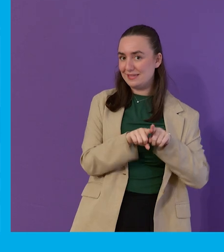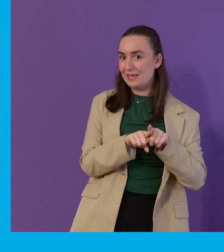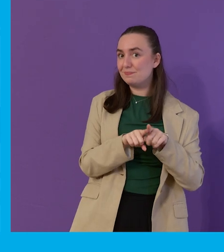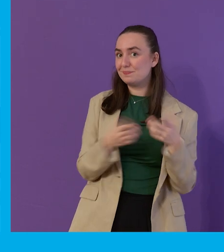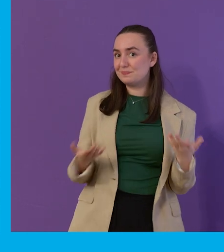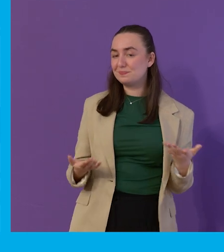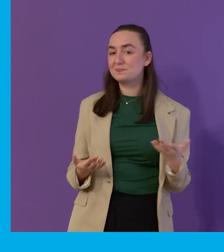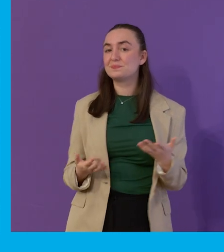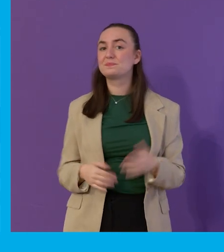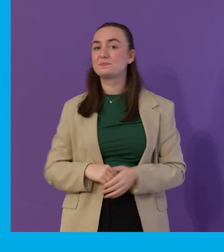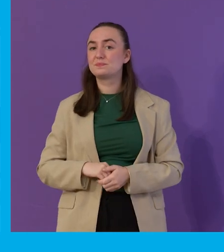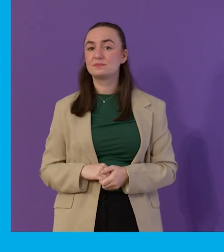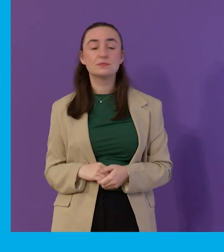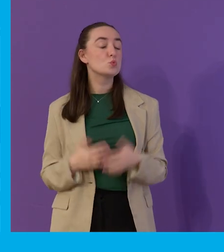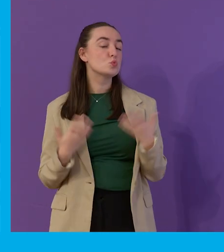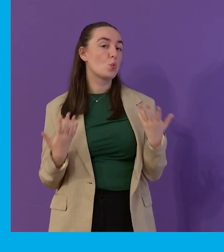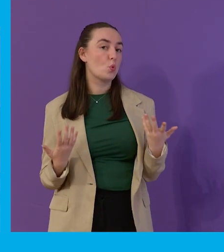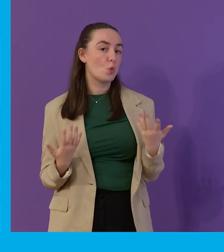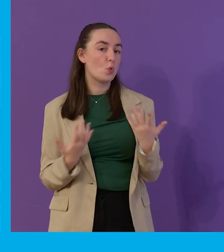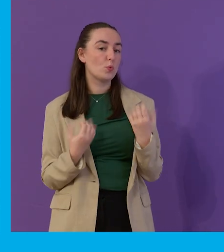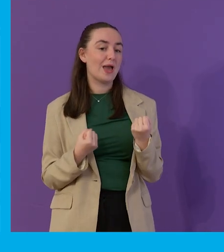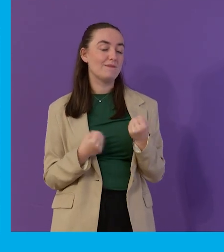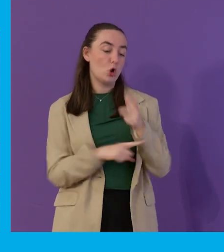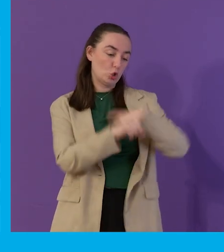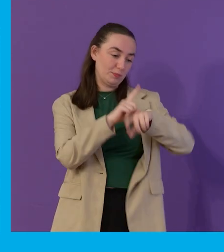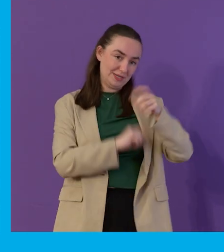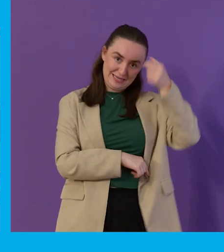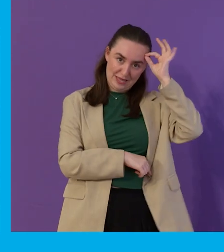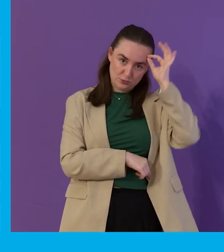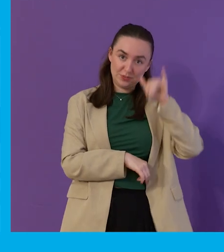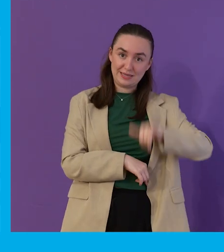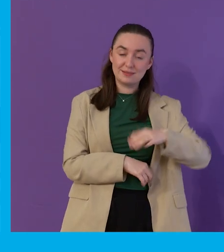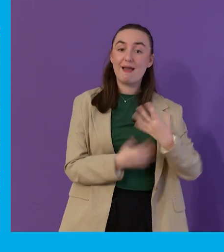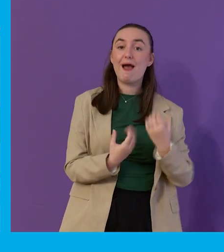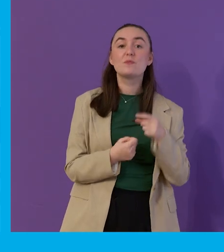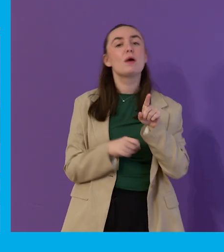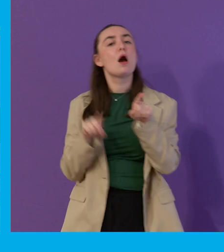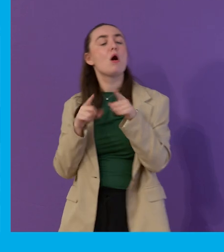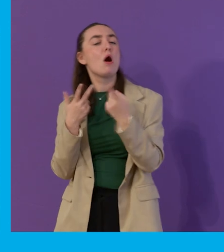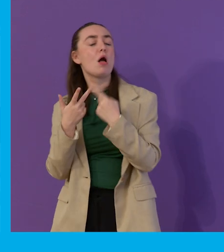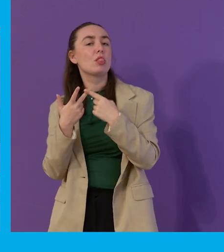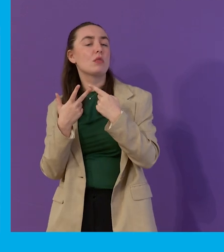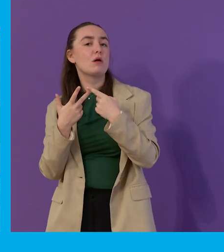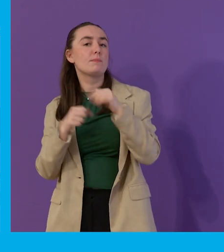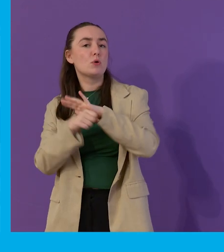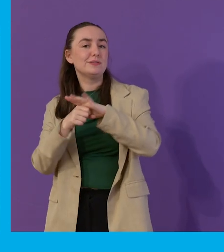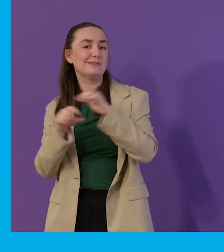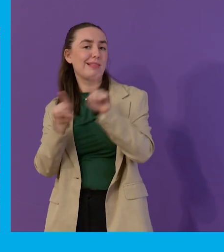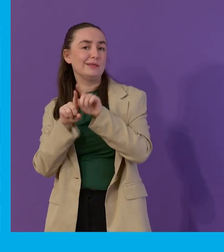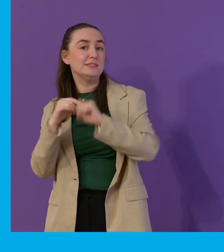areas. So we have community councils, but we have other bodies such as development